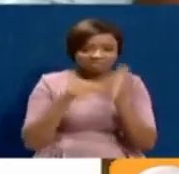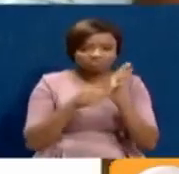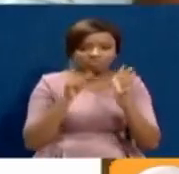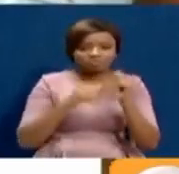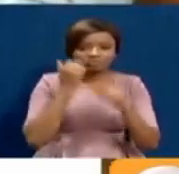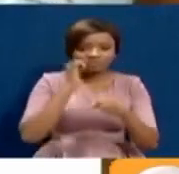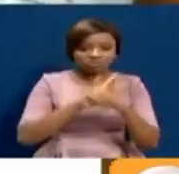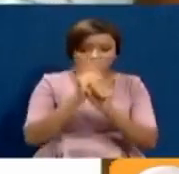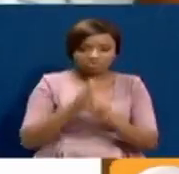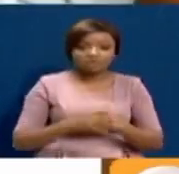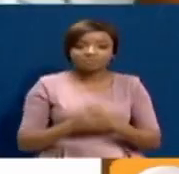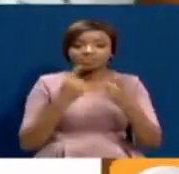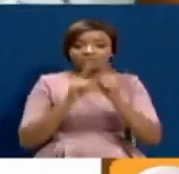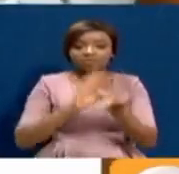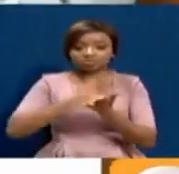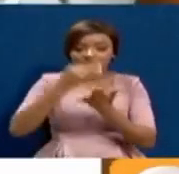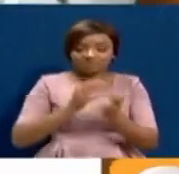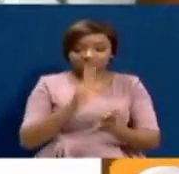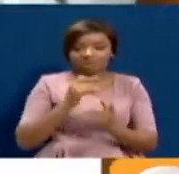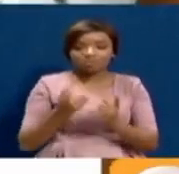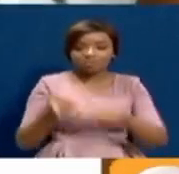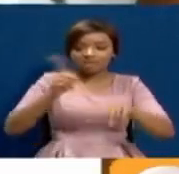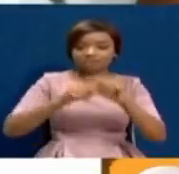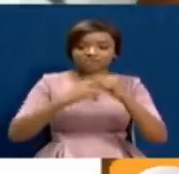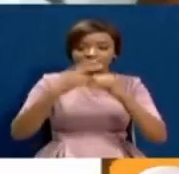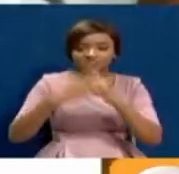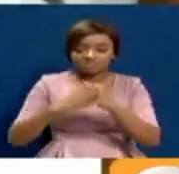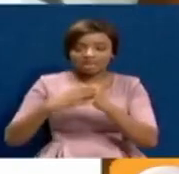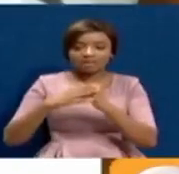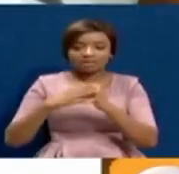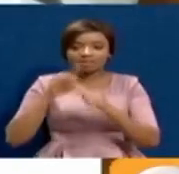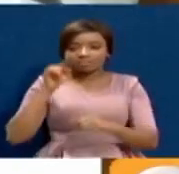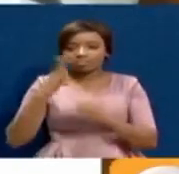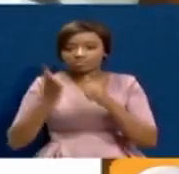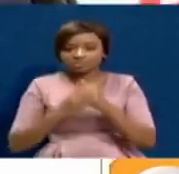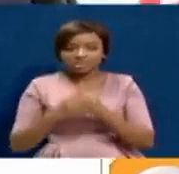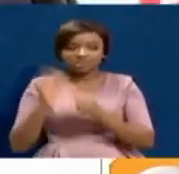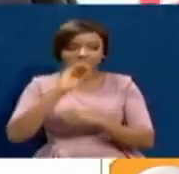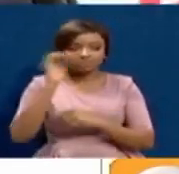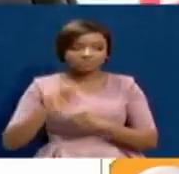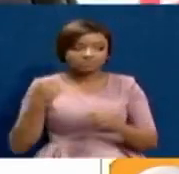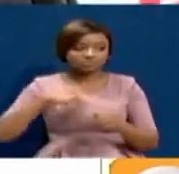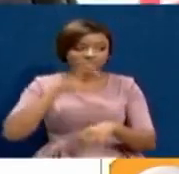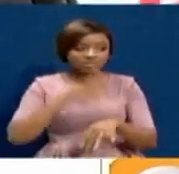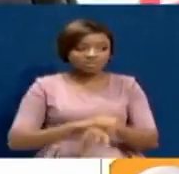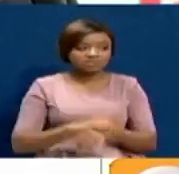Treasury CS Ukur Yatani, the funds will be in addition to the 79.3 billion shillings received in May.